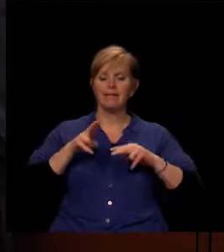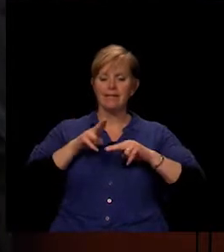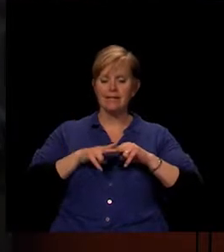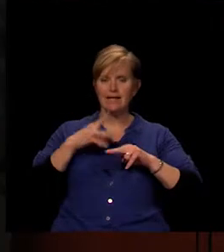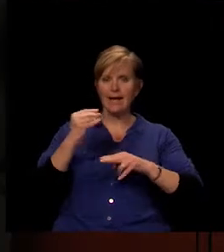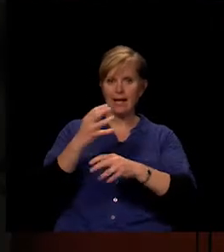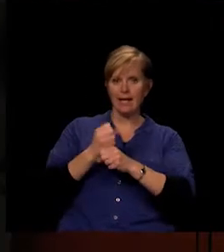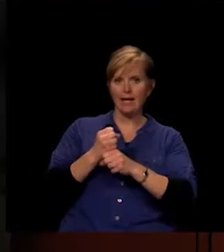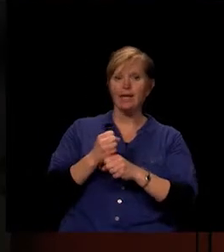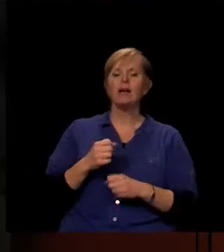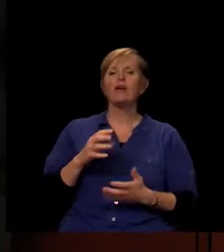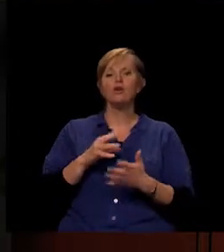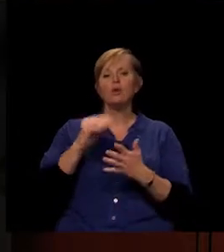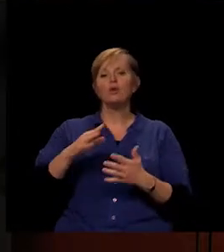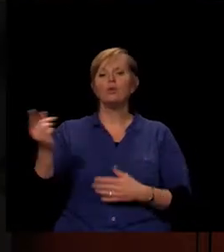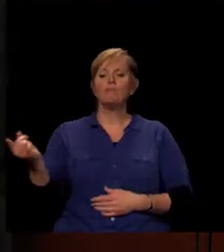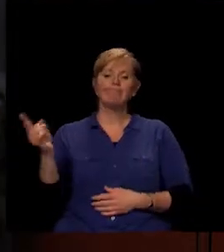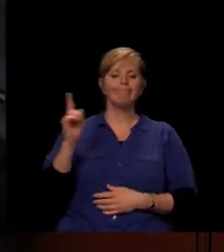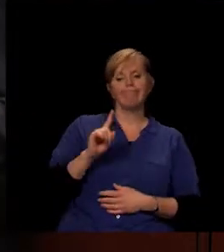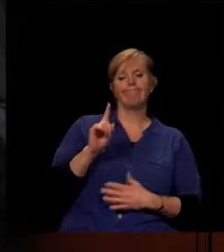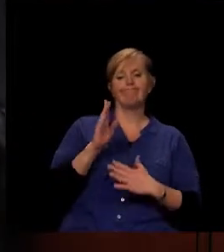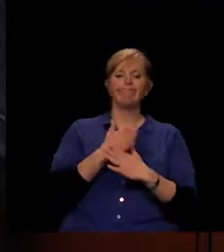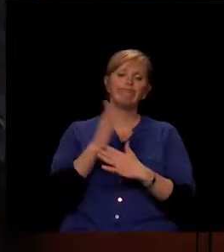class, shares their current event, and that's kind of the end of it.